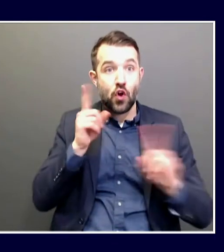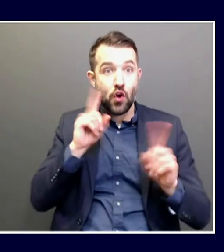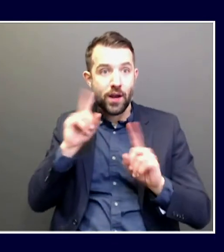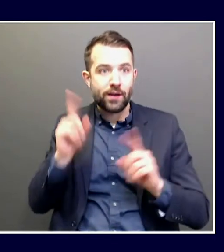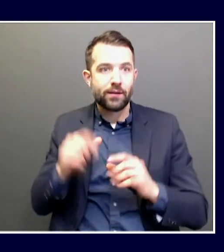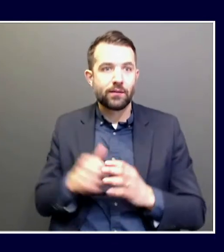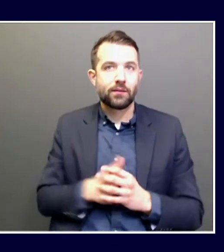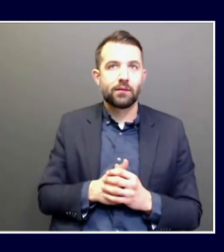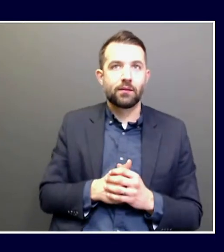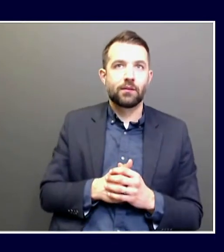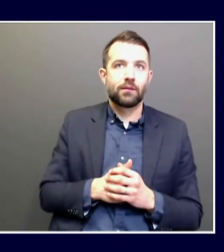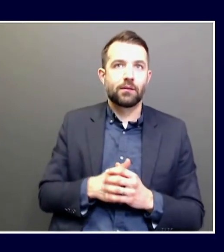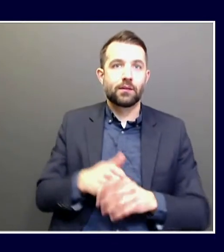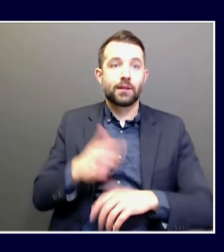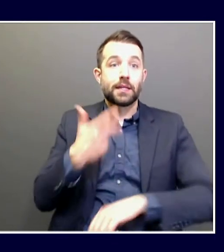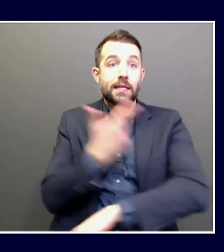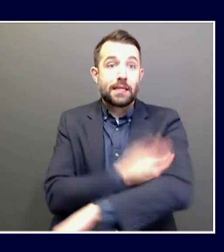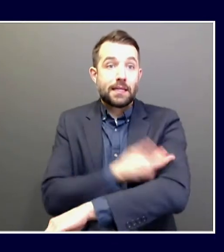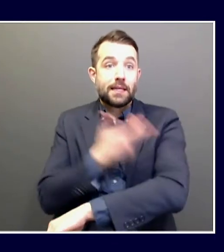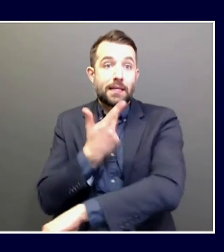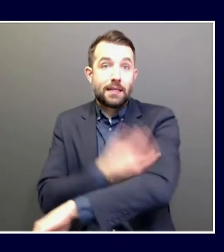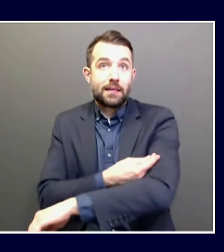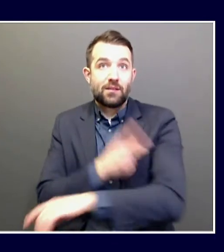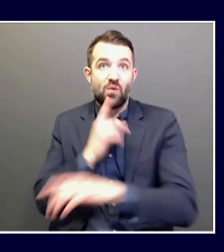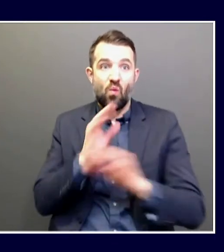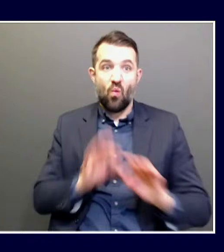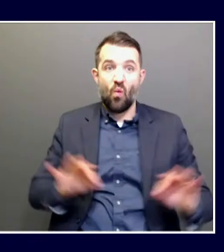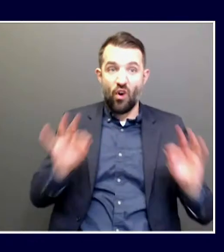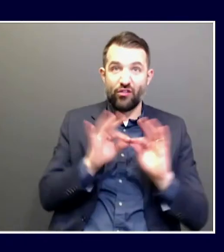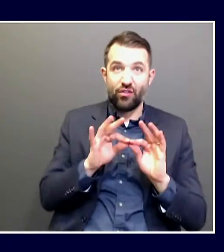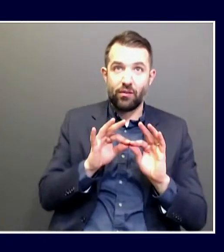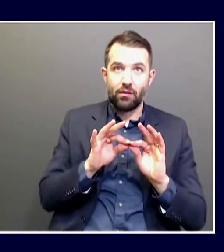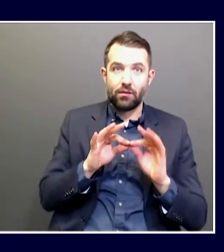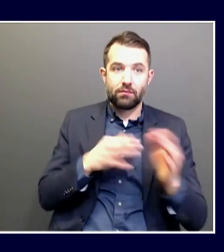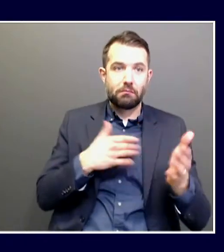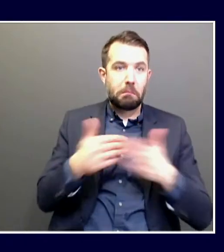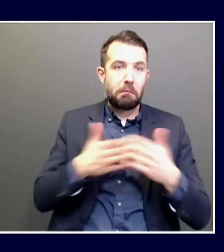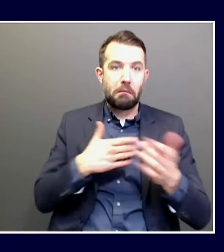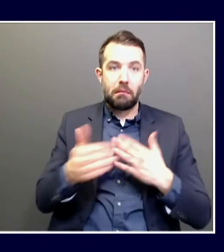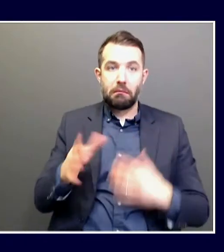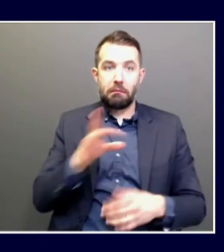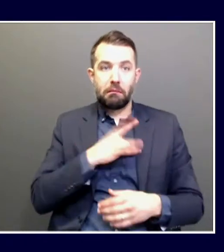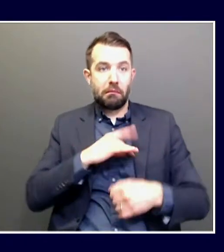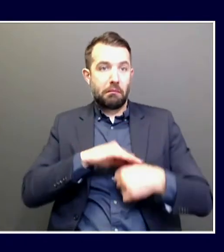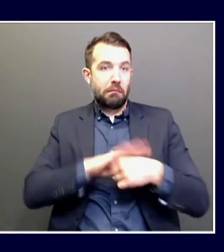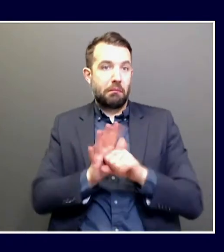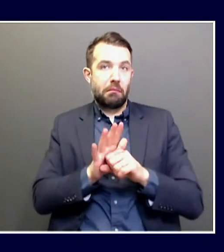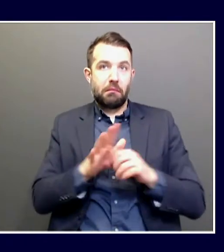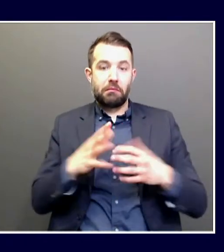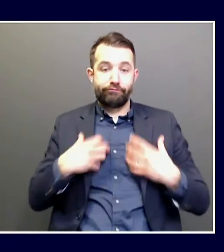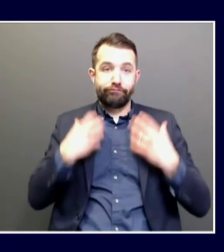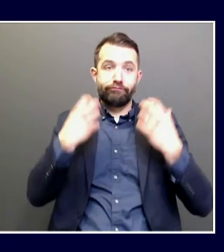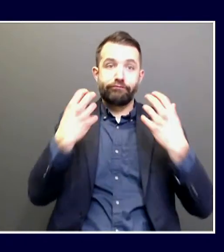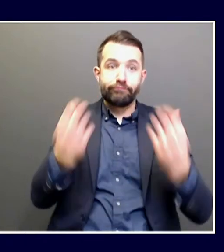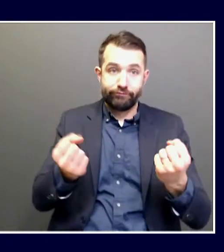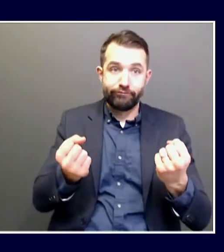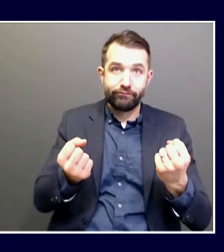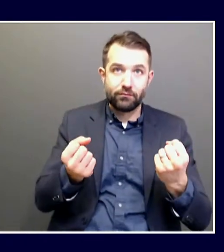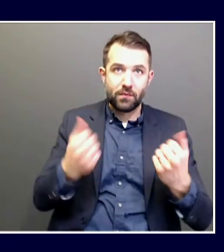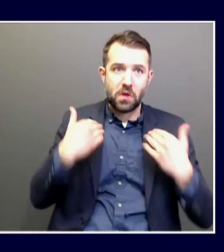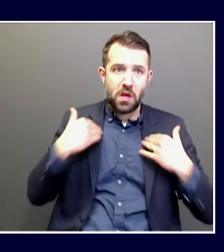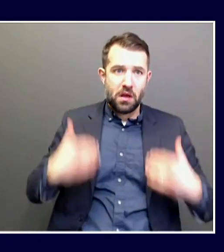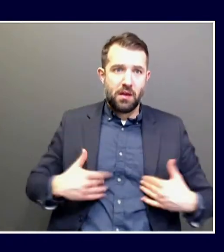already have natural immunity, meaning you've caught COVID and recovered. We know that it is preferable for somebody to still get the vaccine. This viewer is